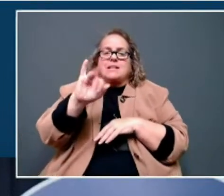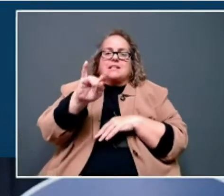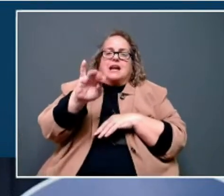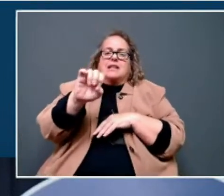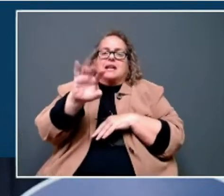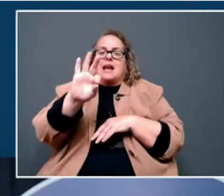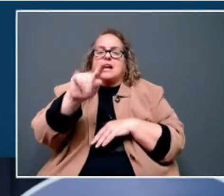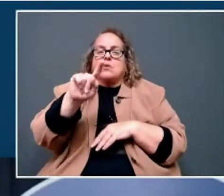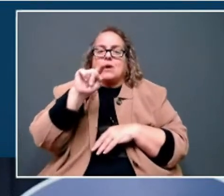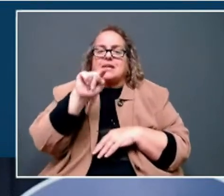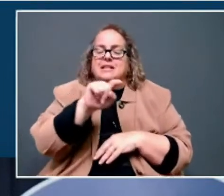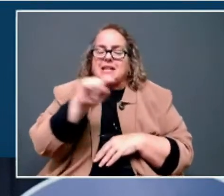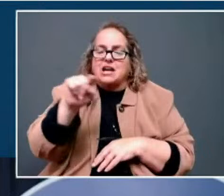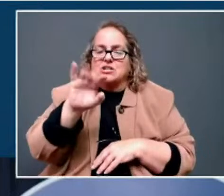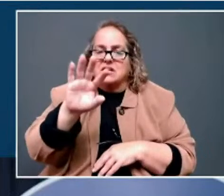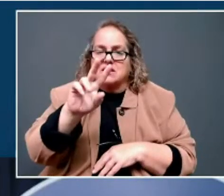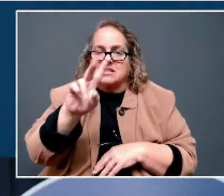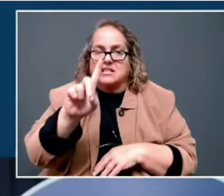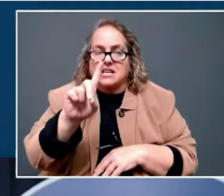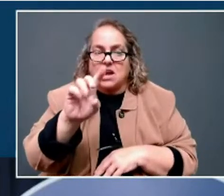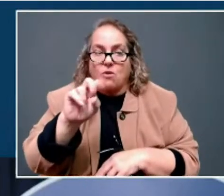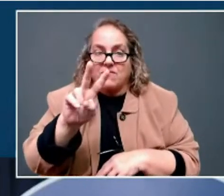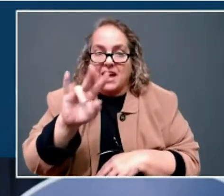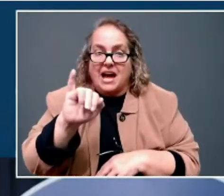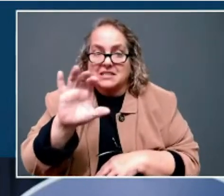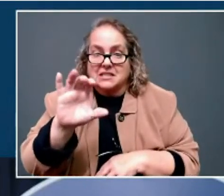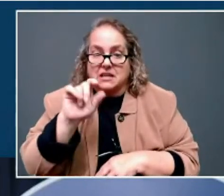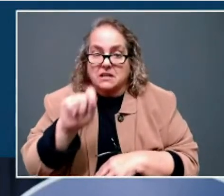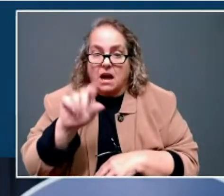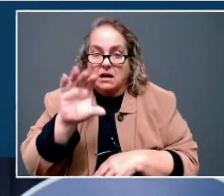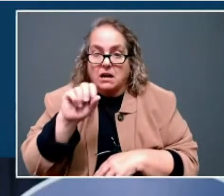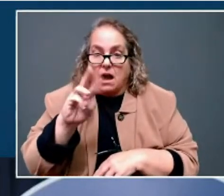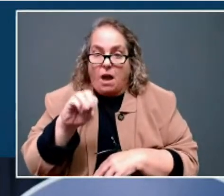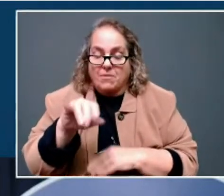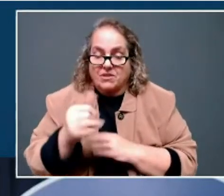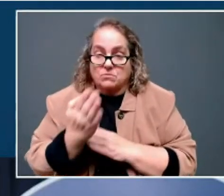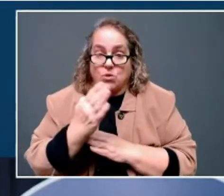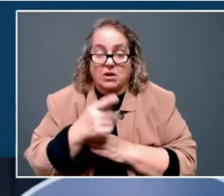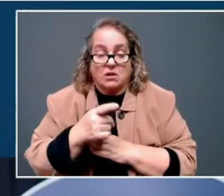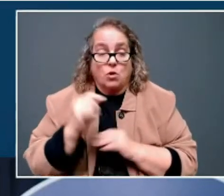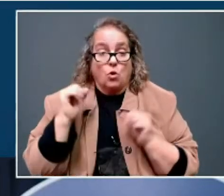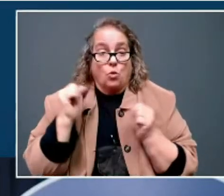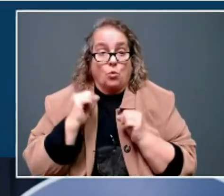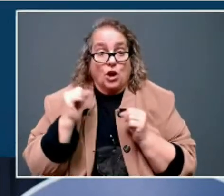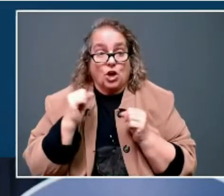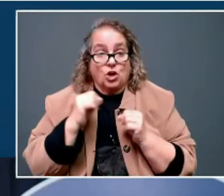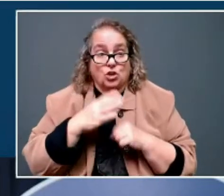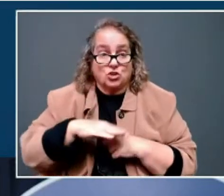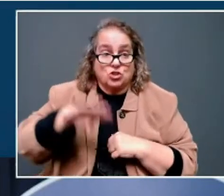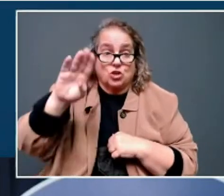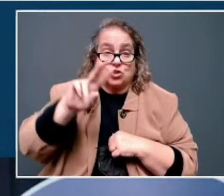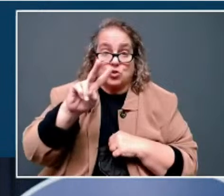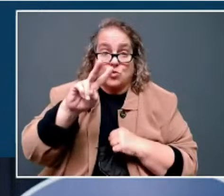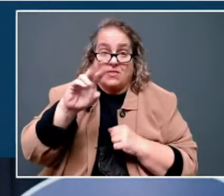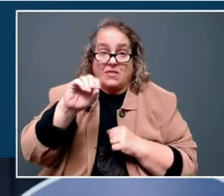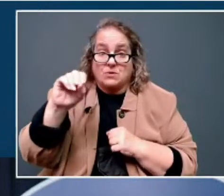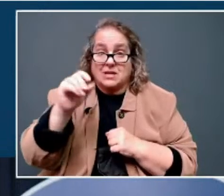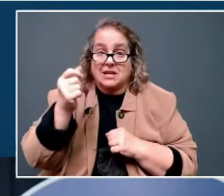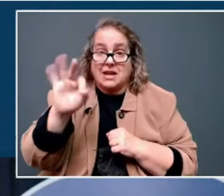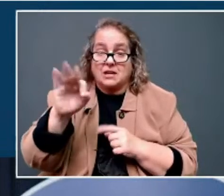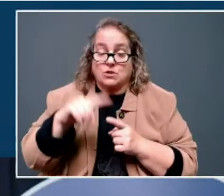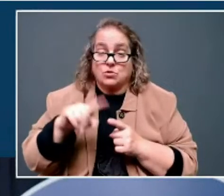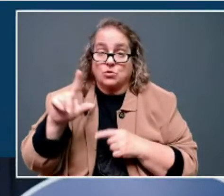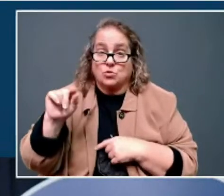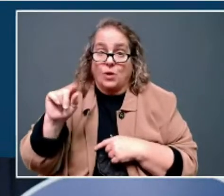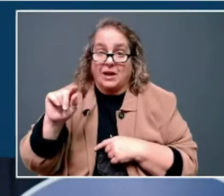91-divoc.com this morning. So we first note the massive winter surge in 2019 to 20. It was both high